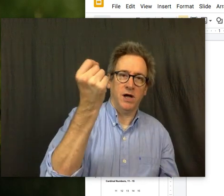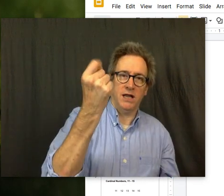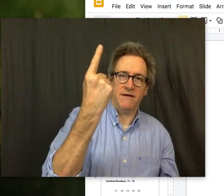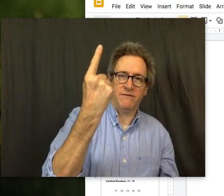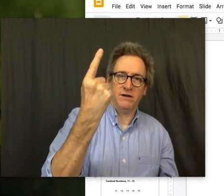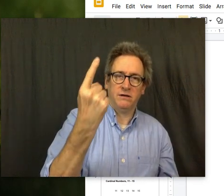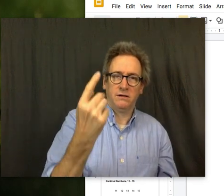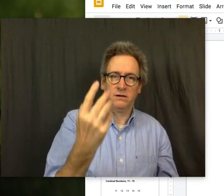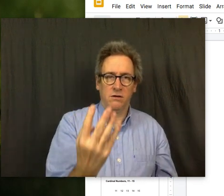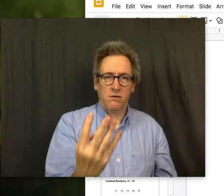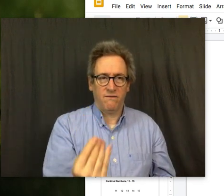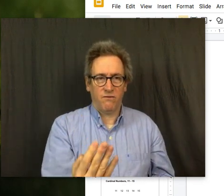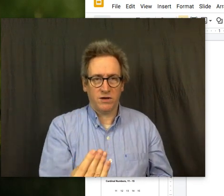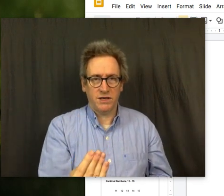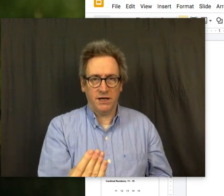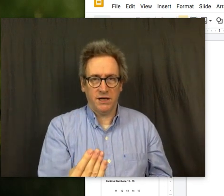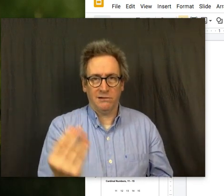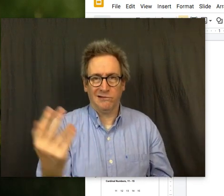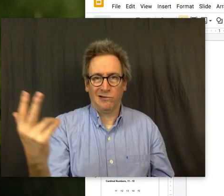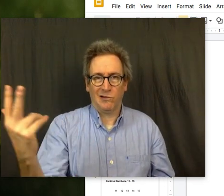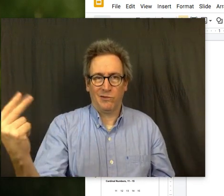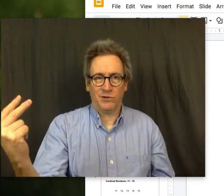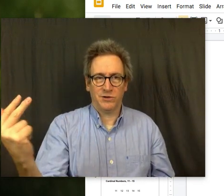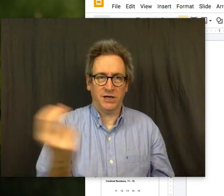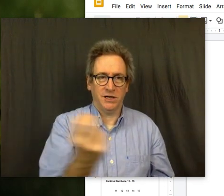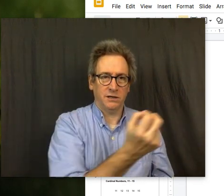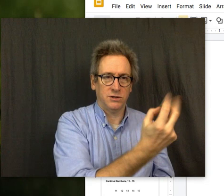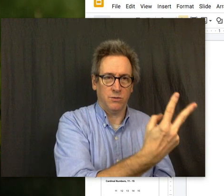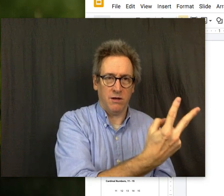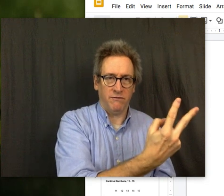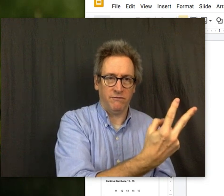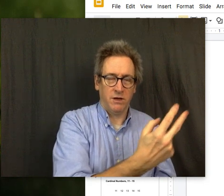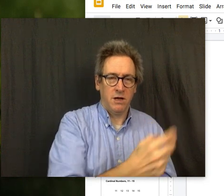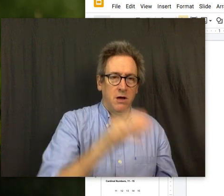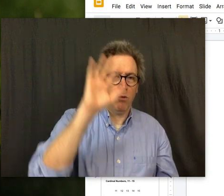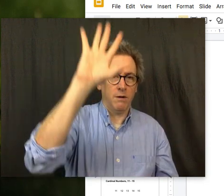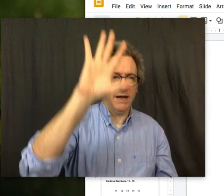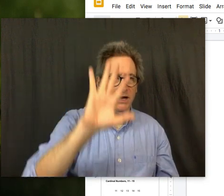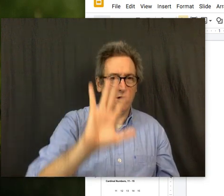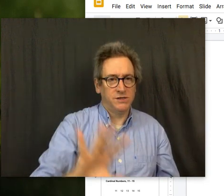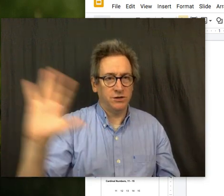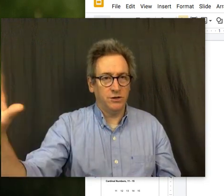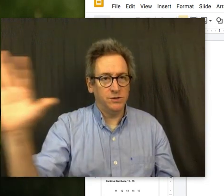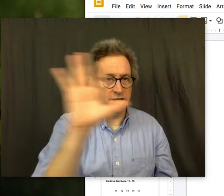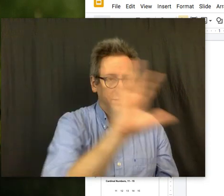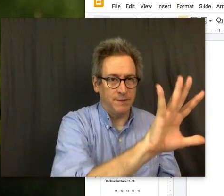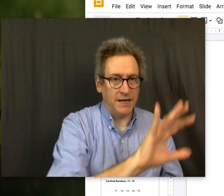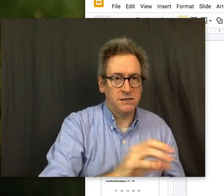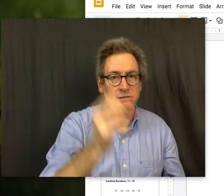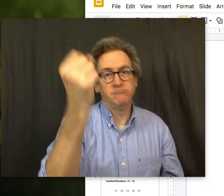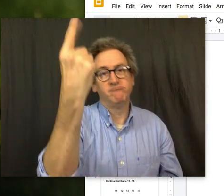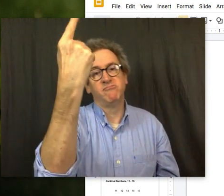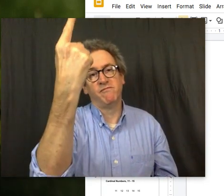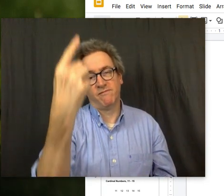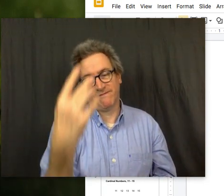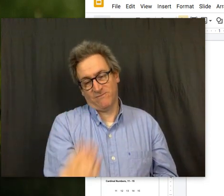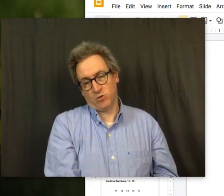do 11, 14, 13, 12, where I'm getting used to using